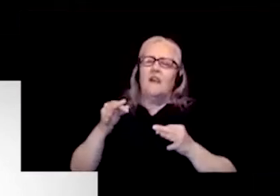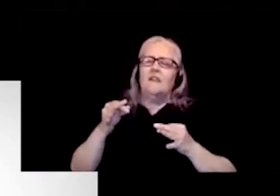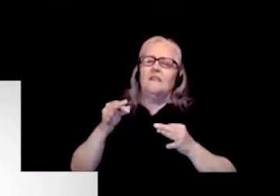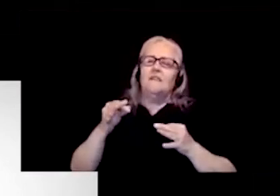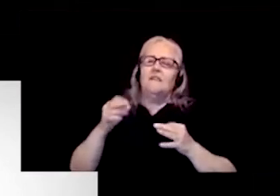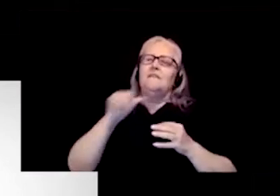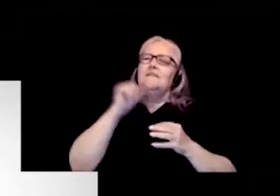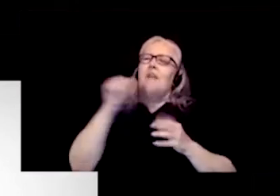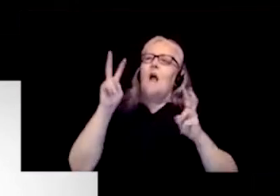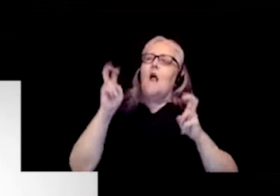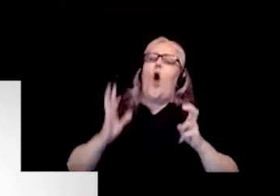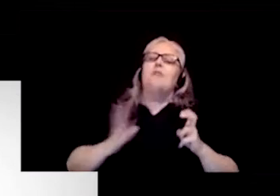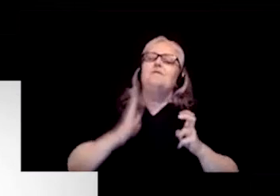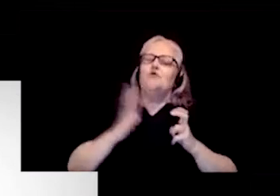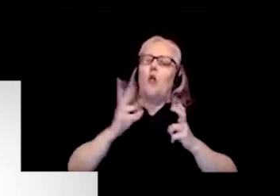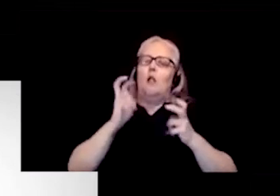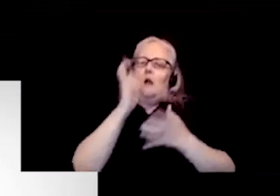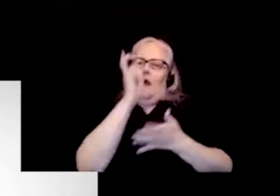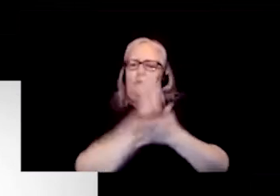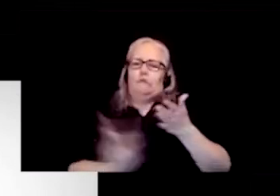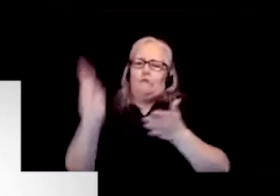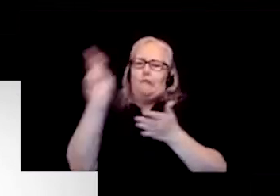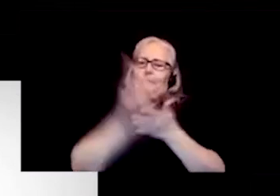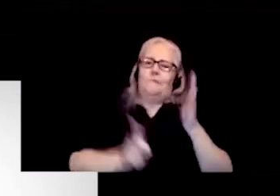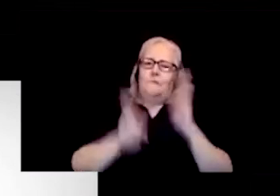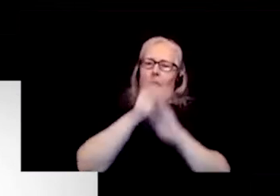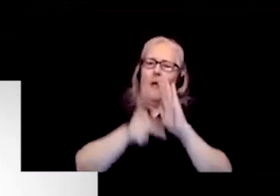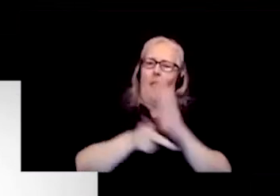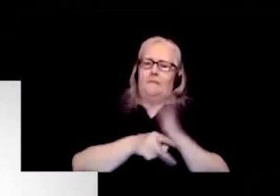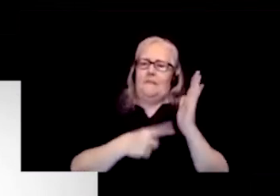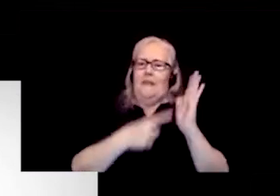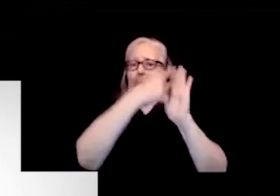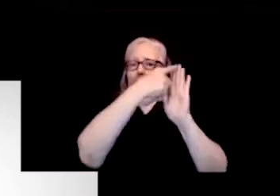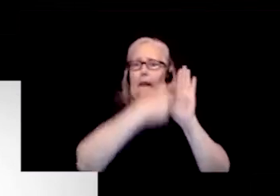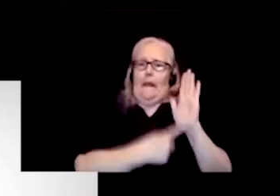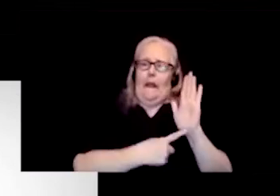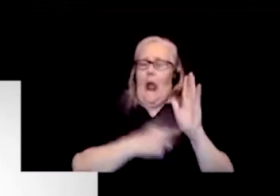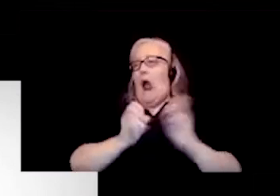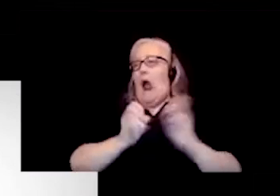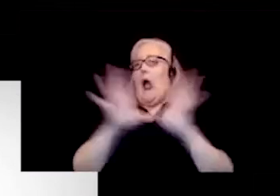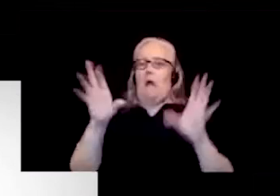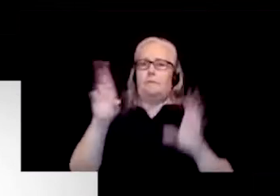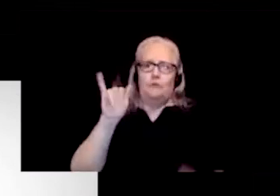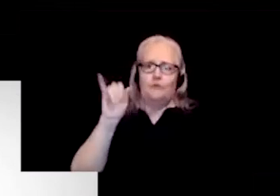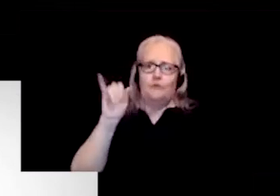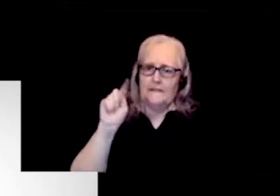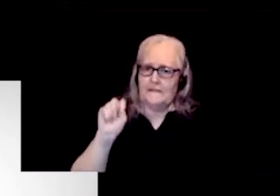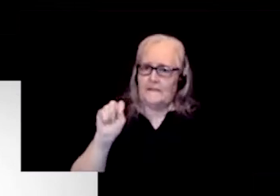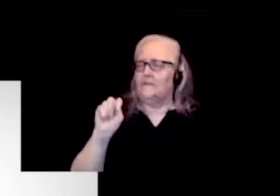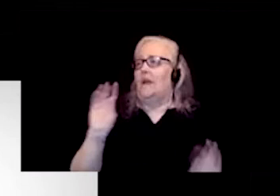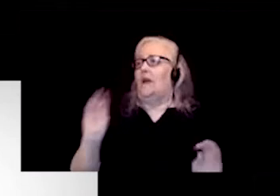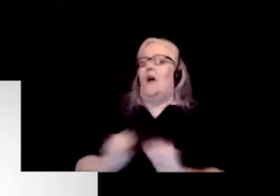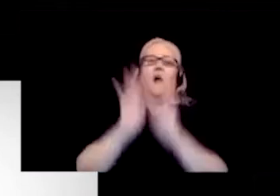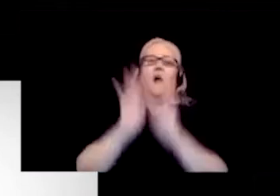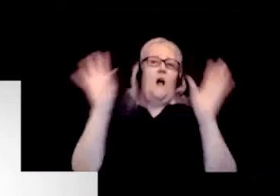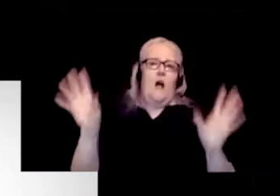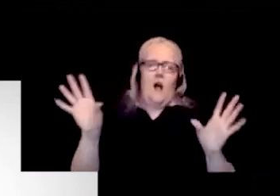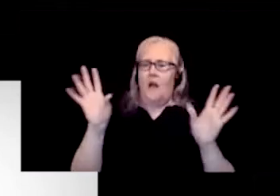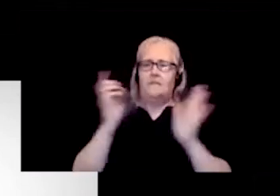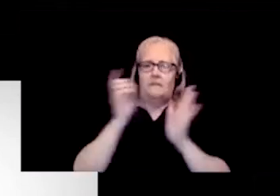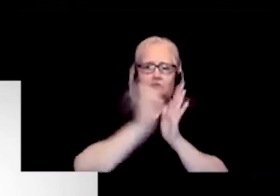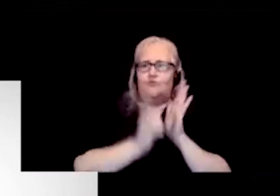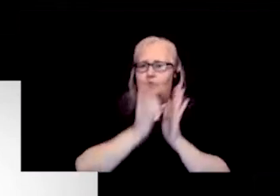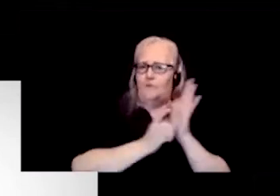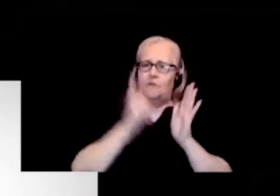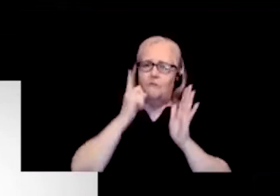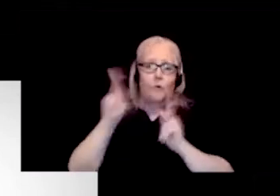policies, right, which on their face, they were explicitly racist and explicitly discriminatory towards people with